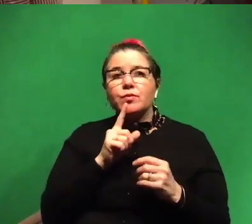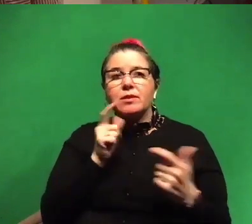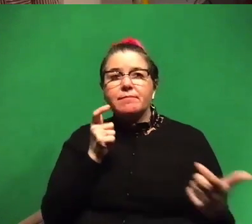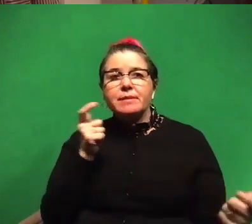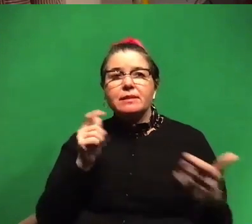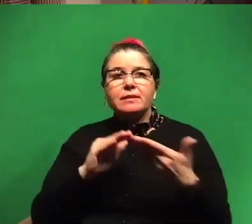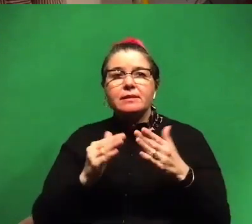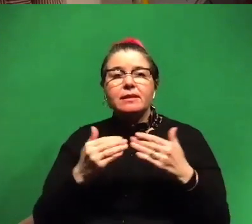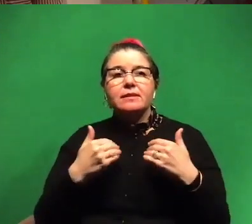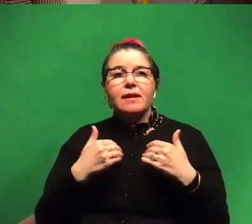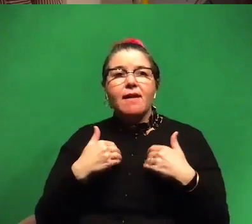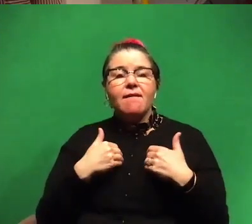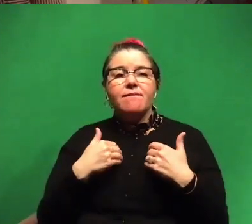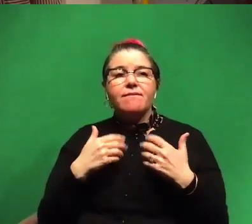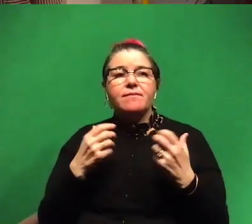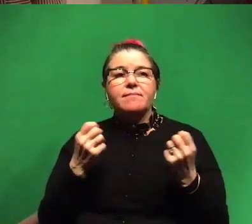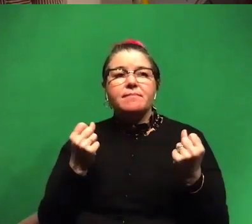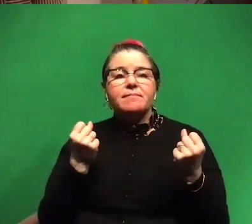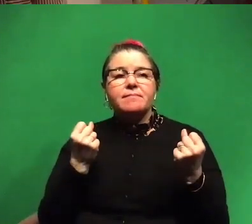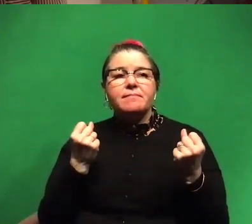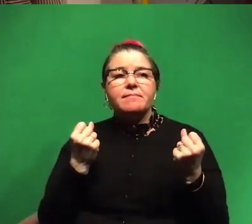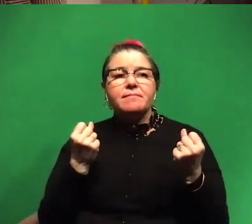that have a lot of